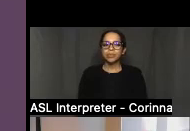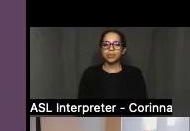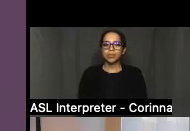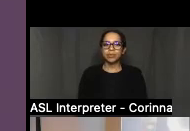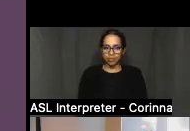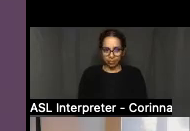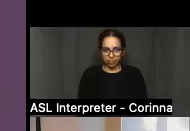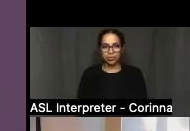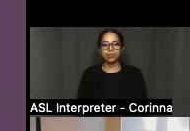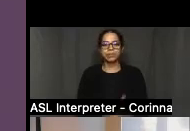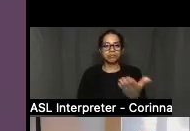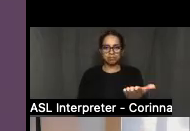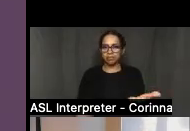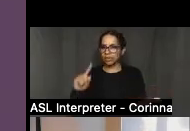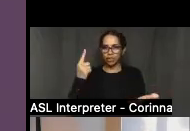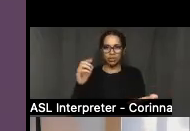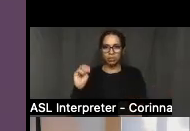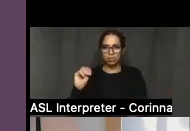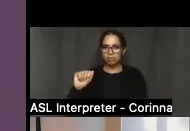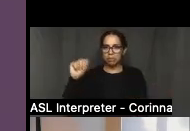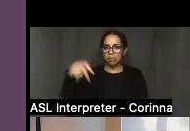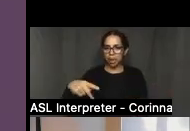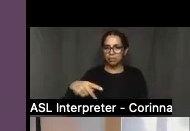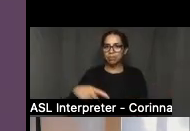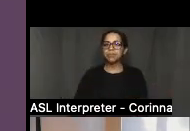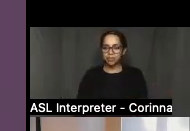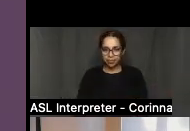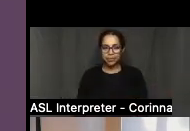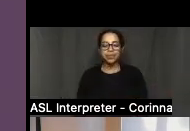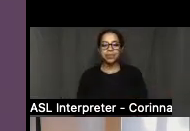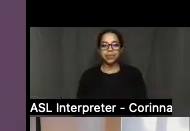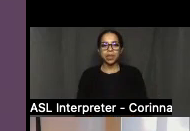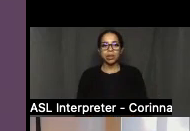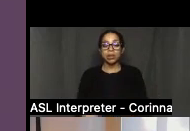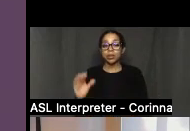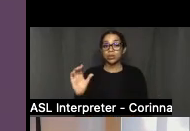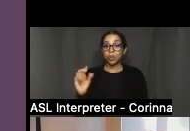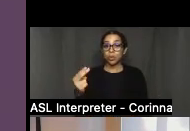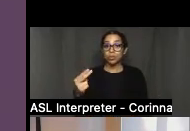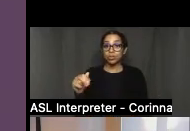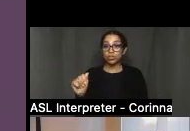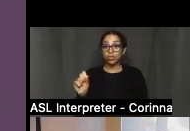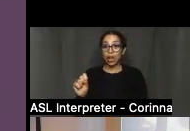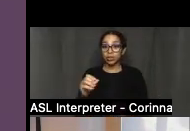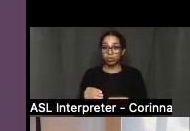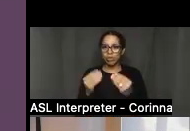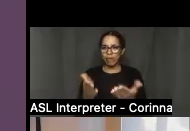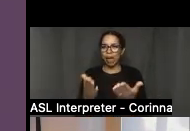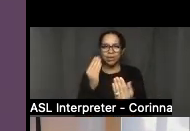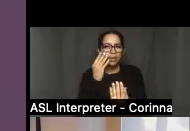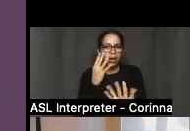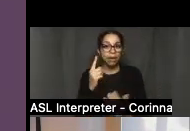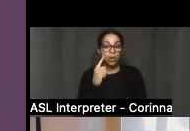Okay, here's our first map. So just to orient you to the map. So the CHAS provides data for the 21